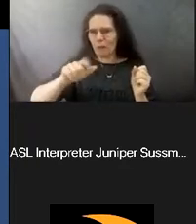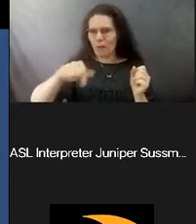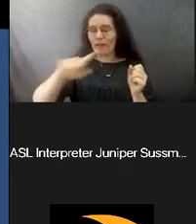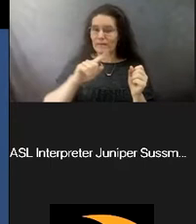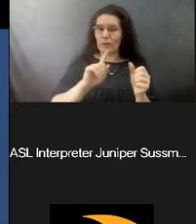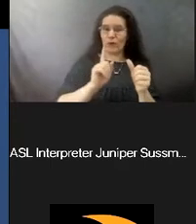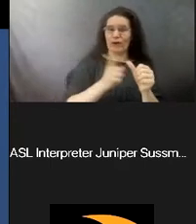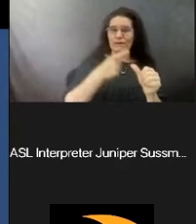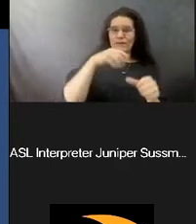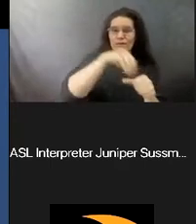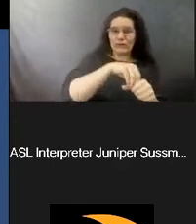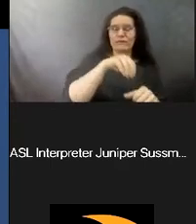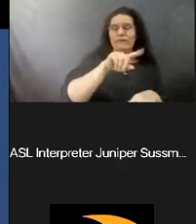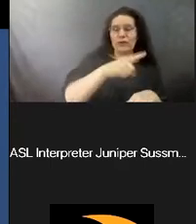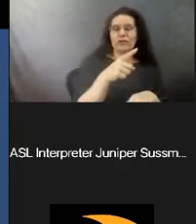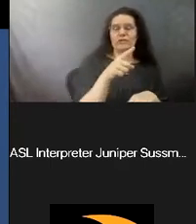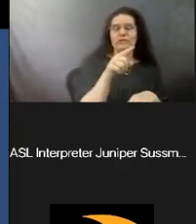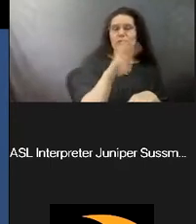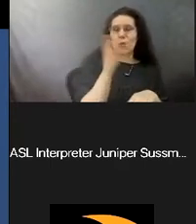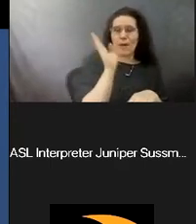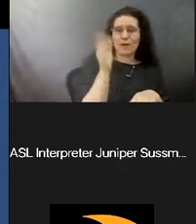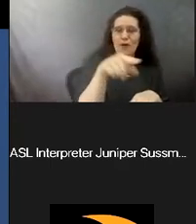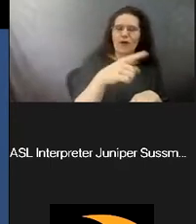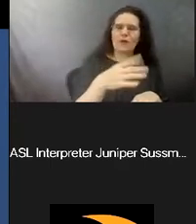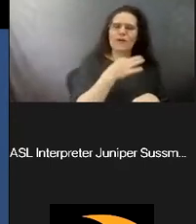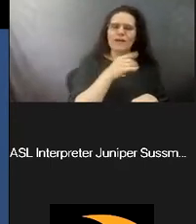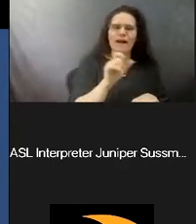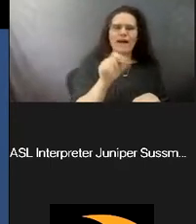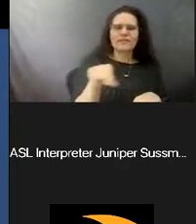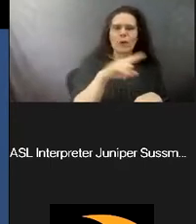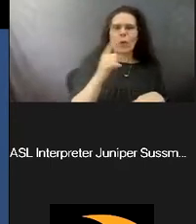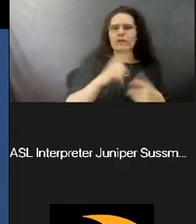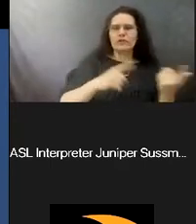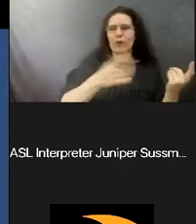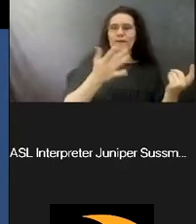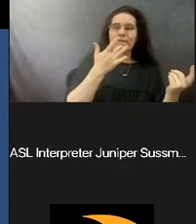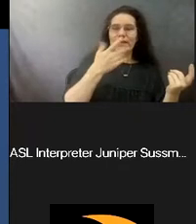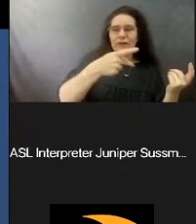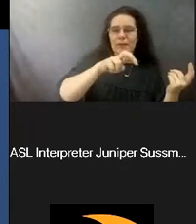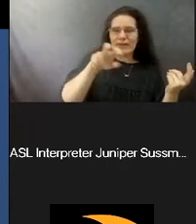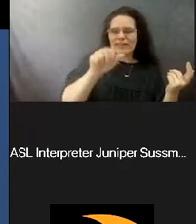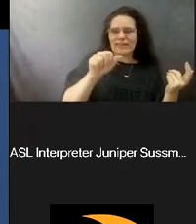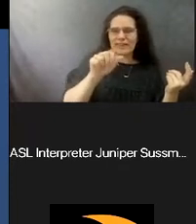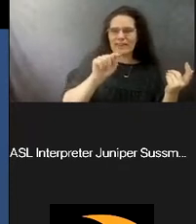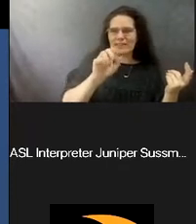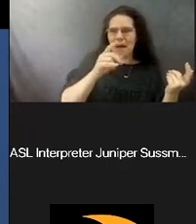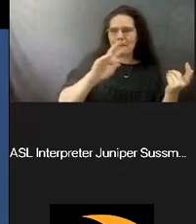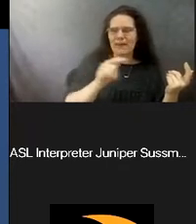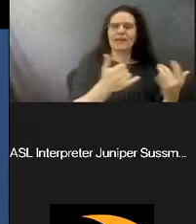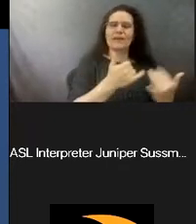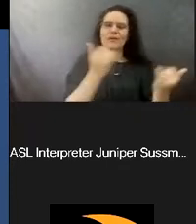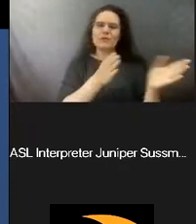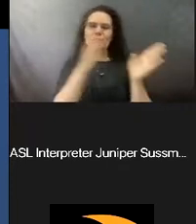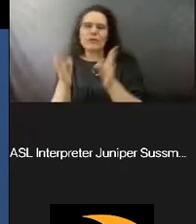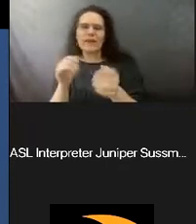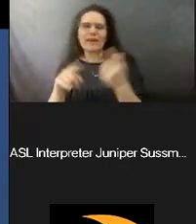1, we wanted to know what's your favorite pizza topping today. We'd like to know, were you human? Did you have, or